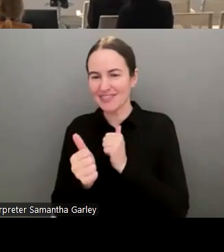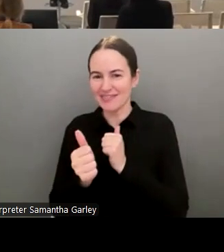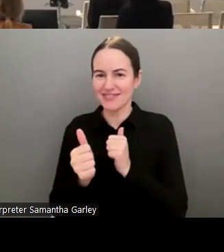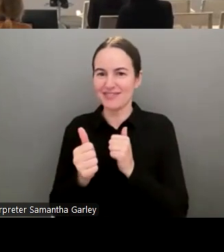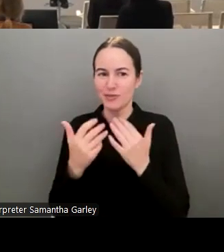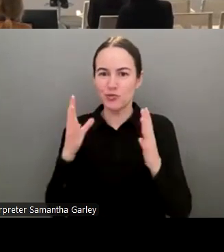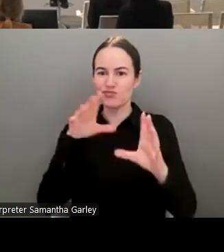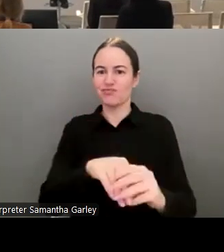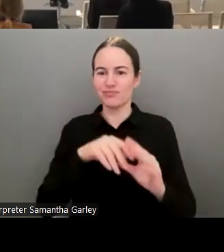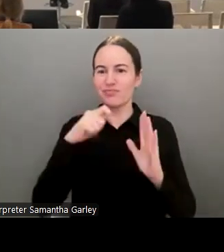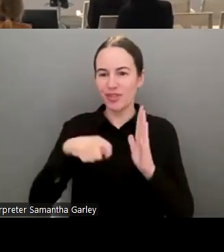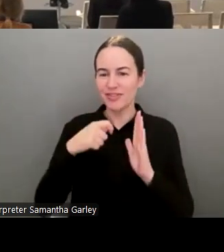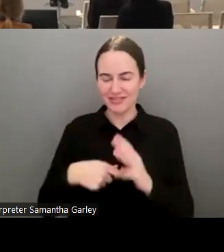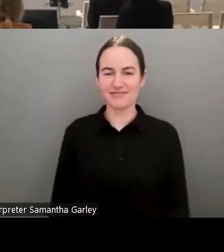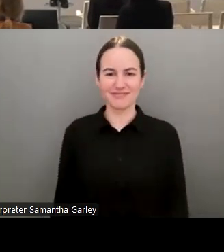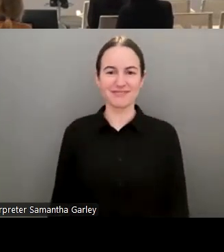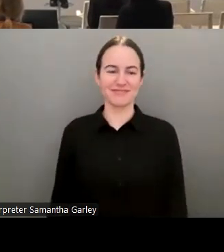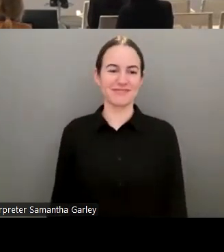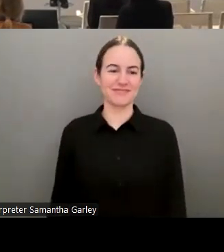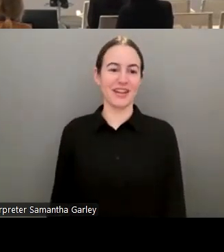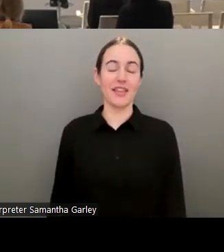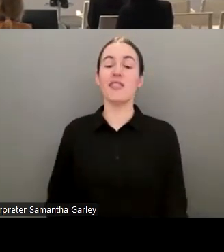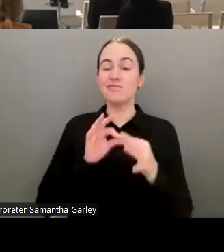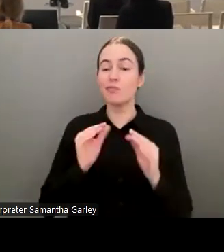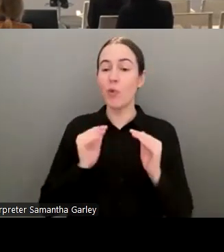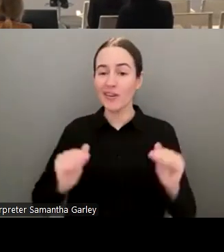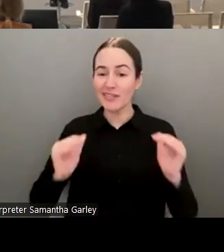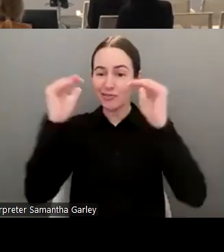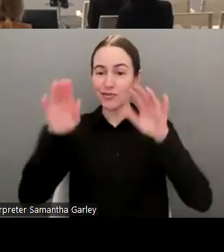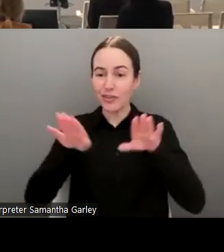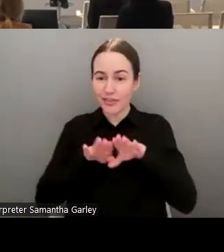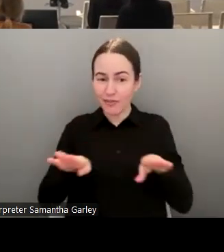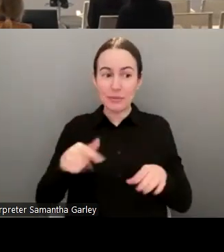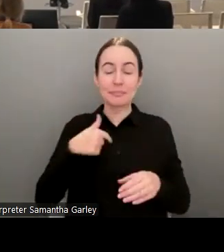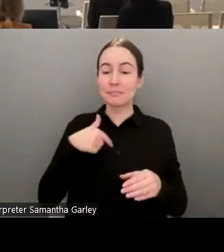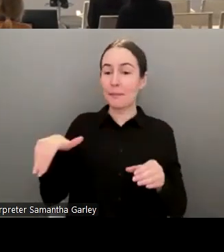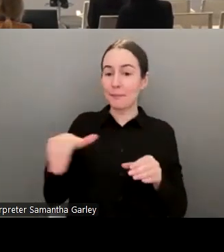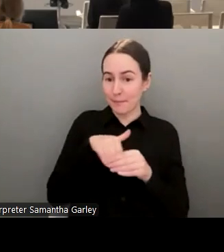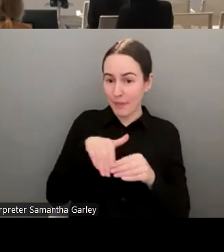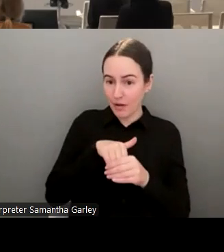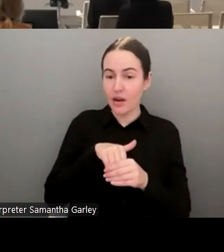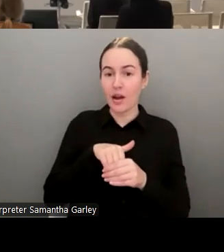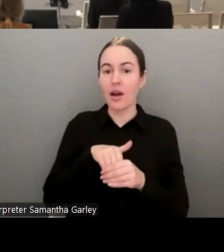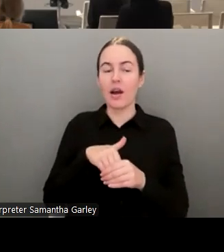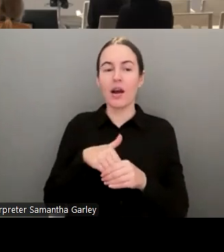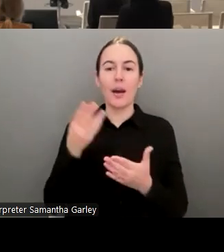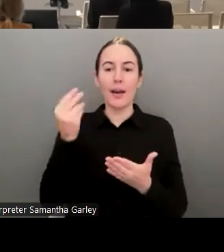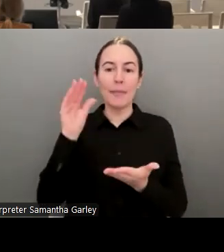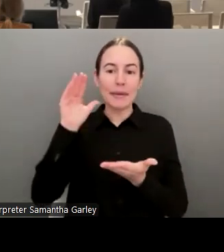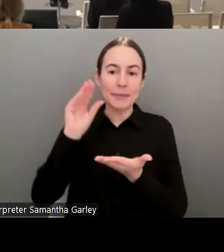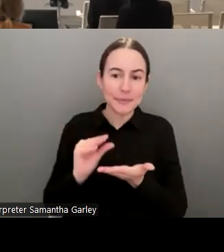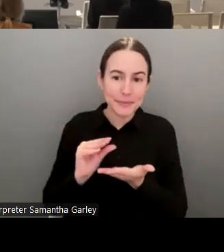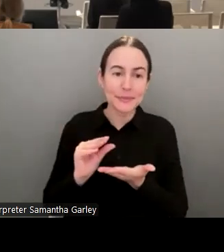And as an organization, when we are a member, we get of course, the discount when taking the